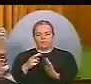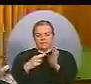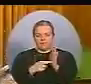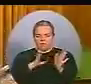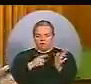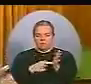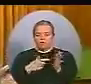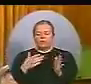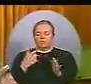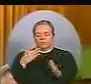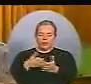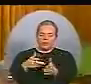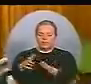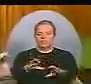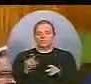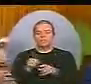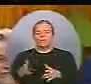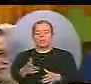Commissioner?